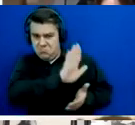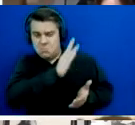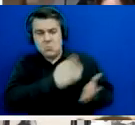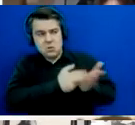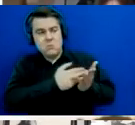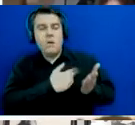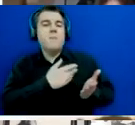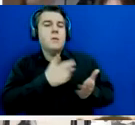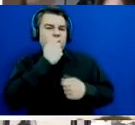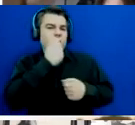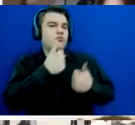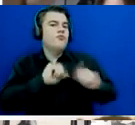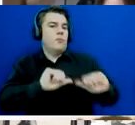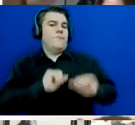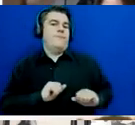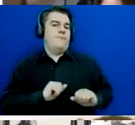trying the products.